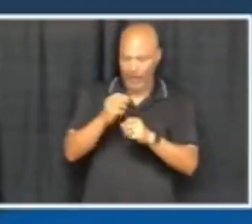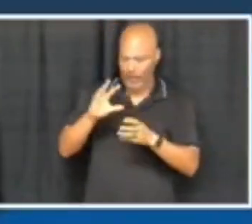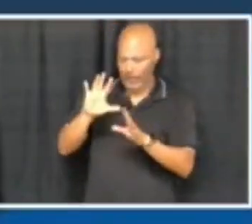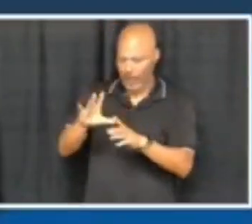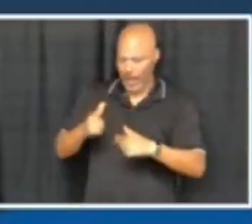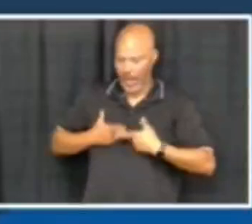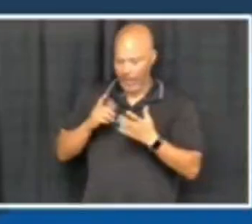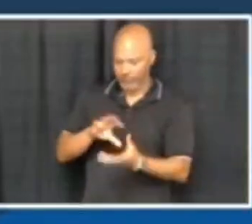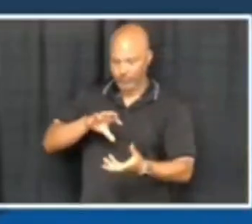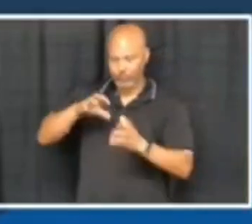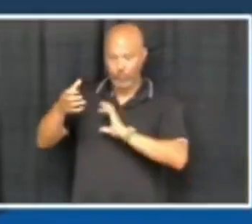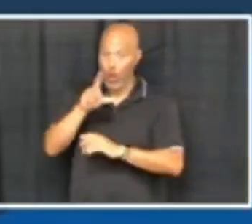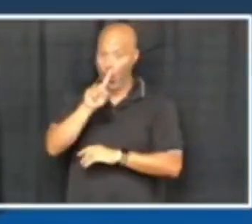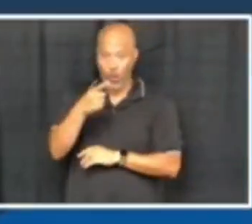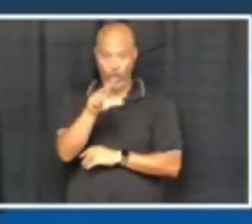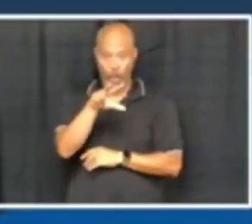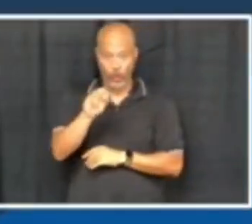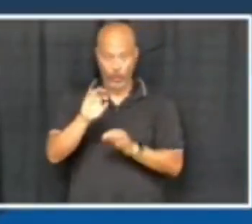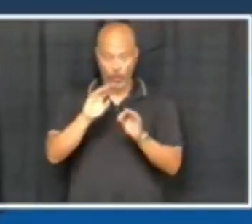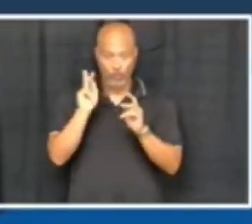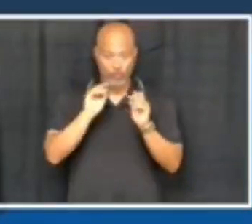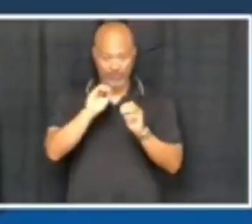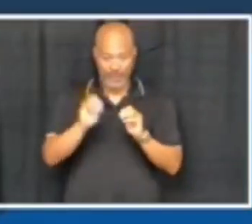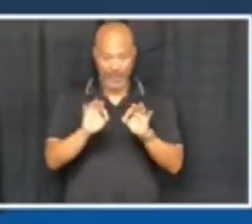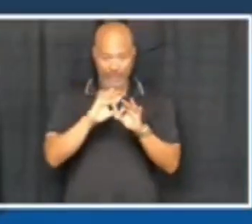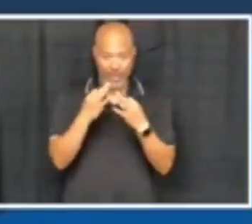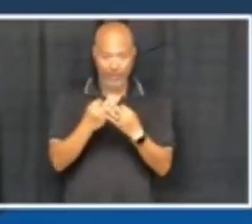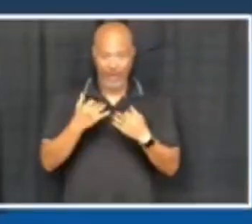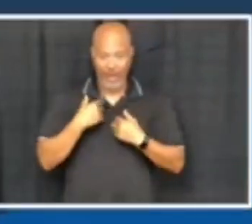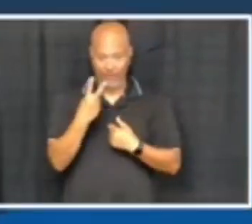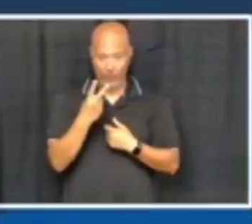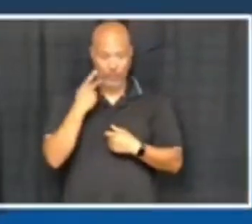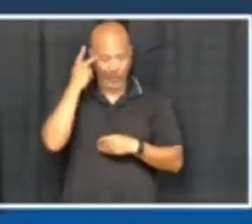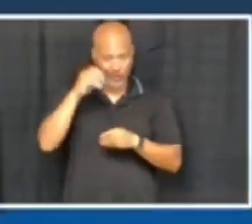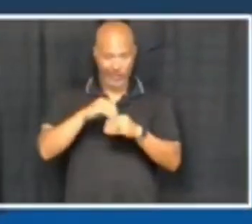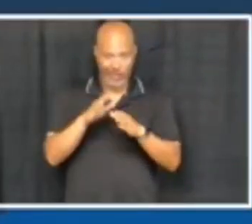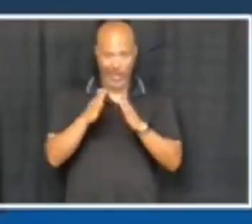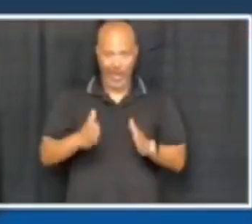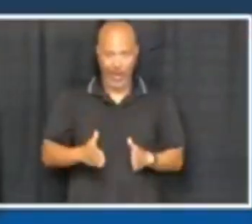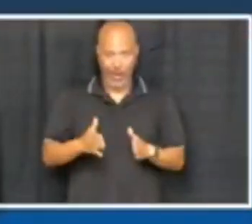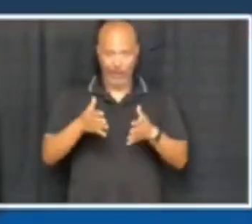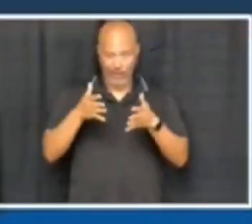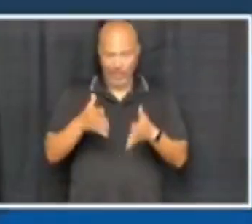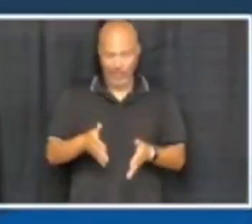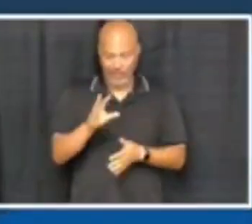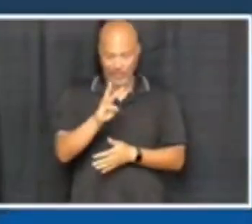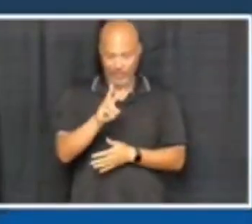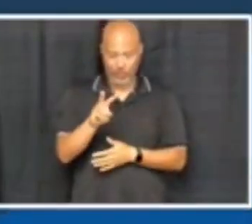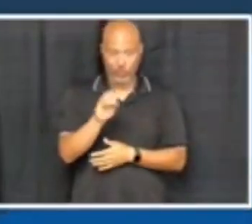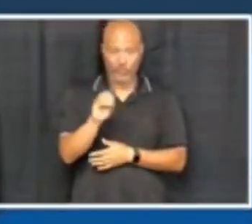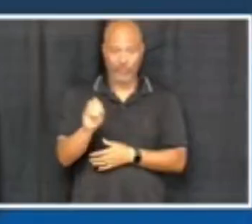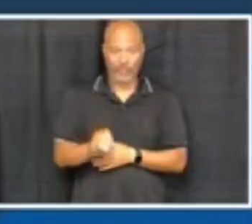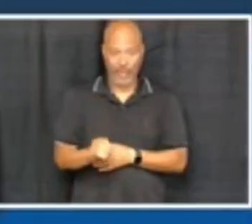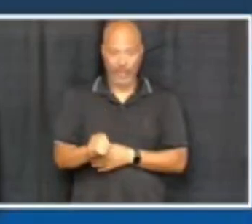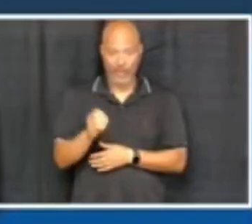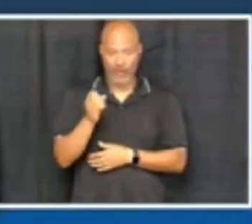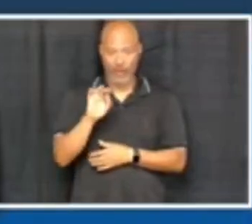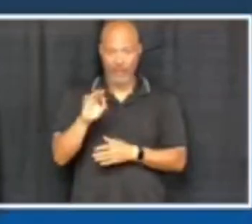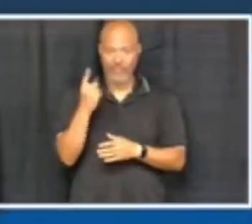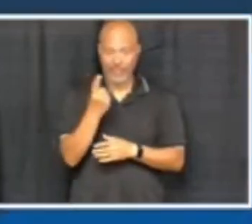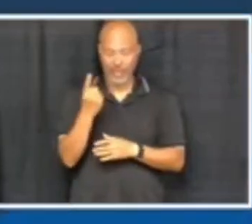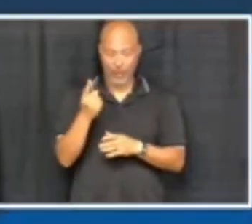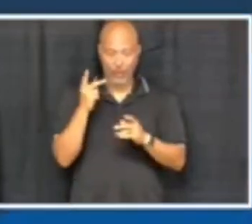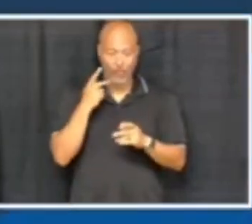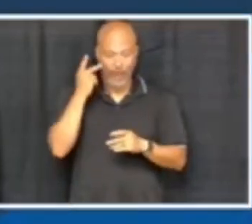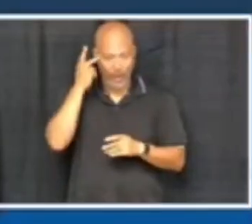things. Only 30% of families have two parents in the household, so that just leaves 62% of single